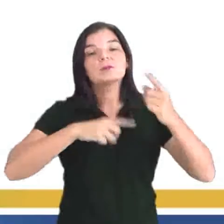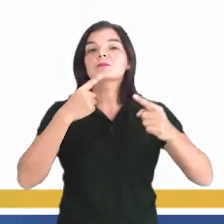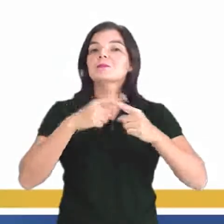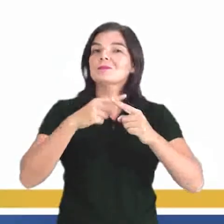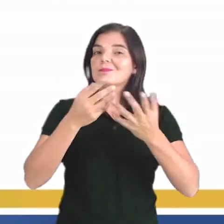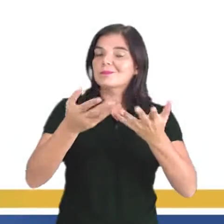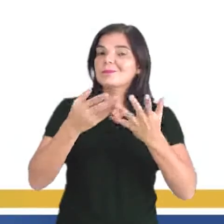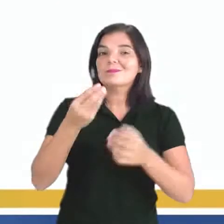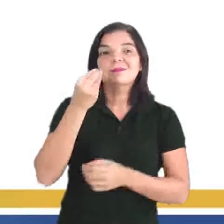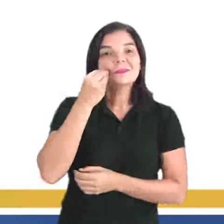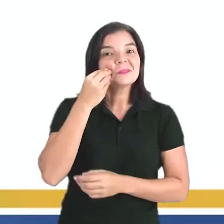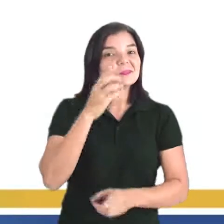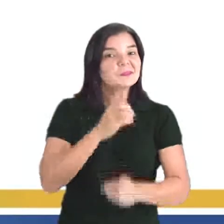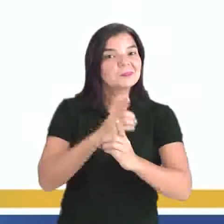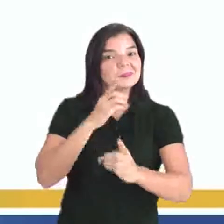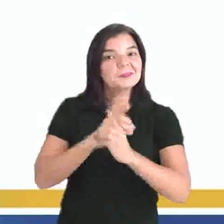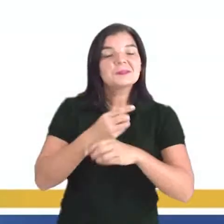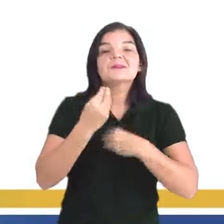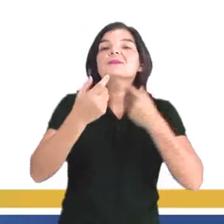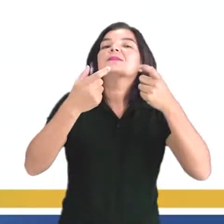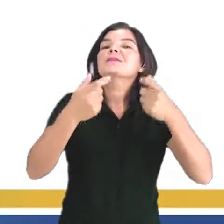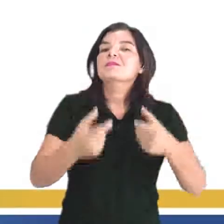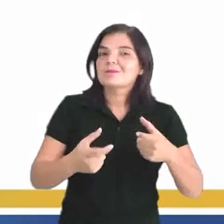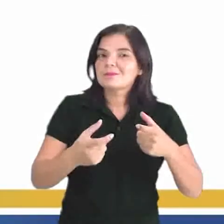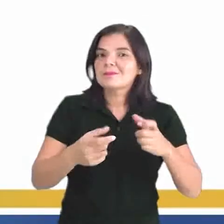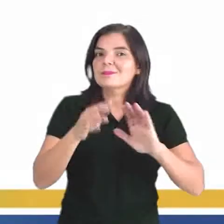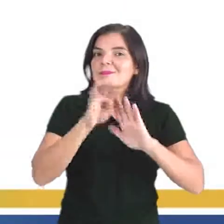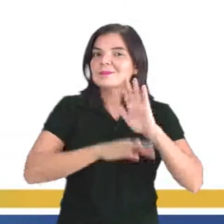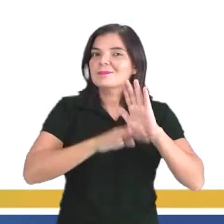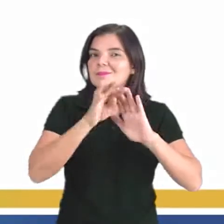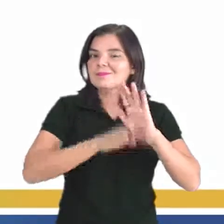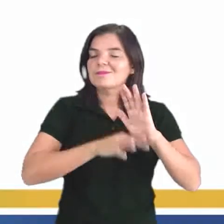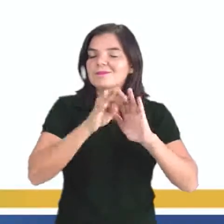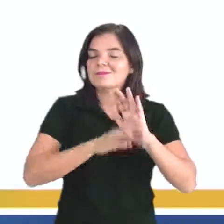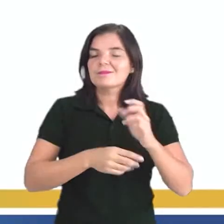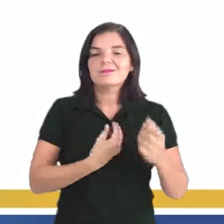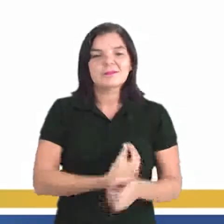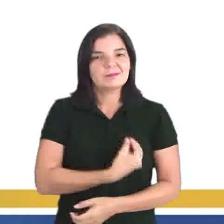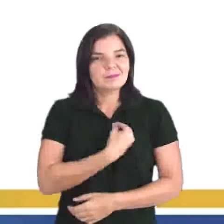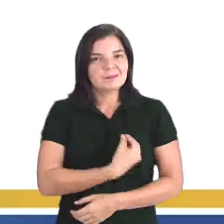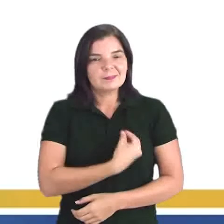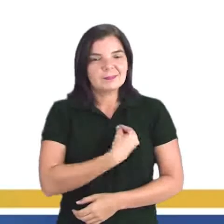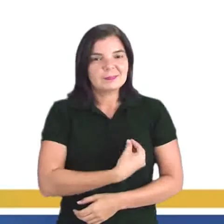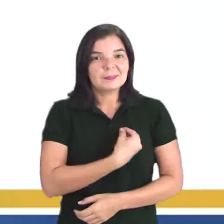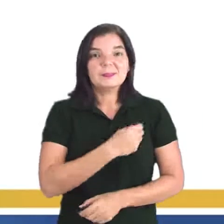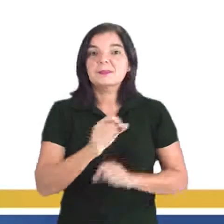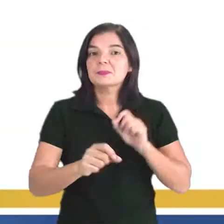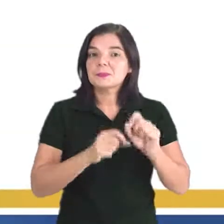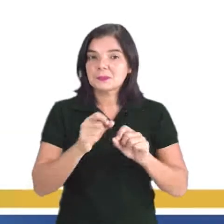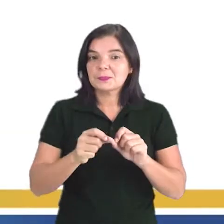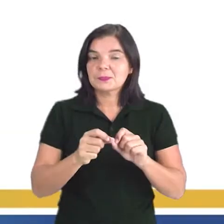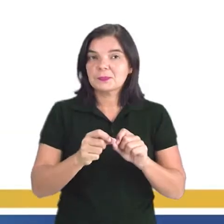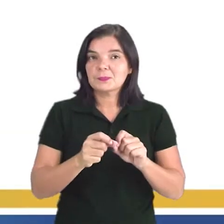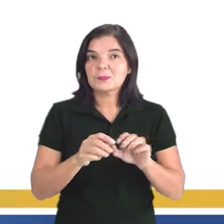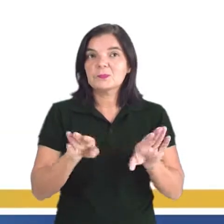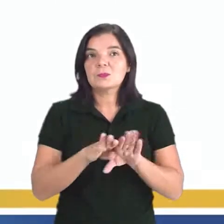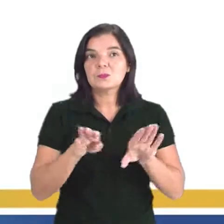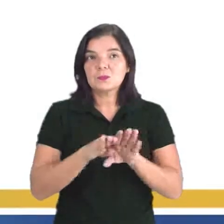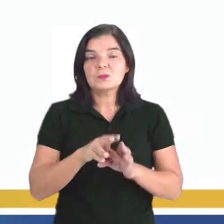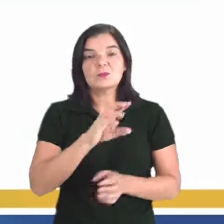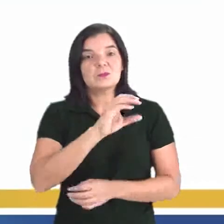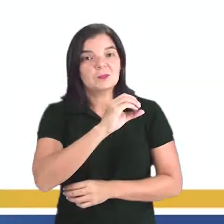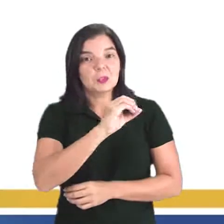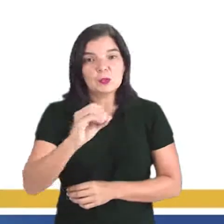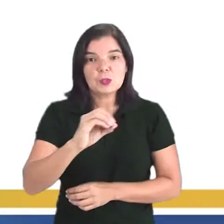eu quero que vocês tentem identificar onde nesse texto está presente o nosso zero conditional, ok?